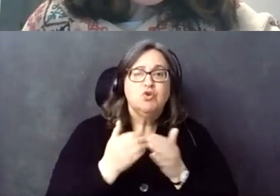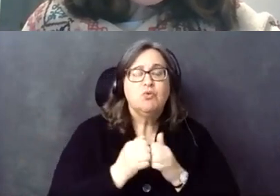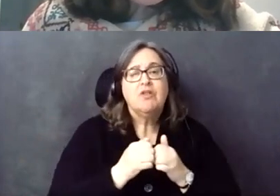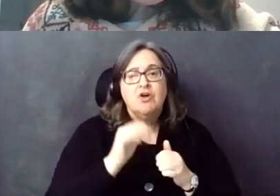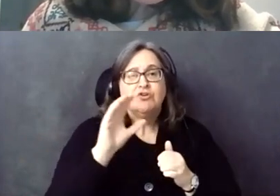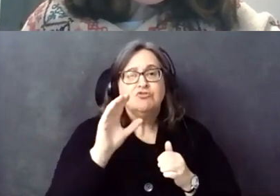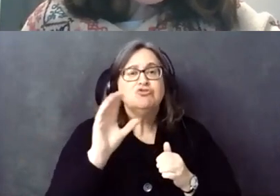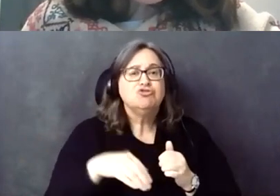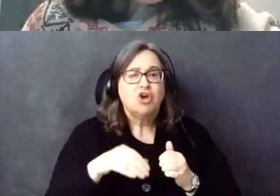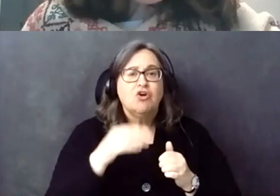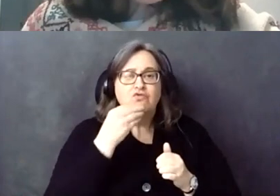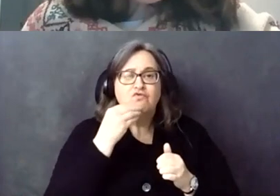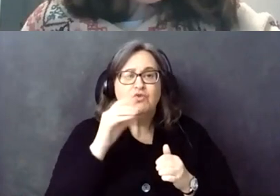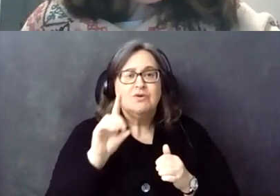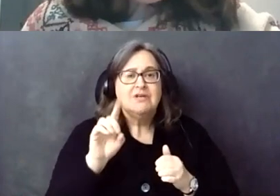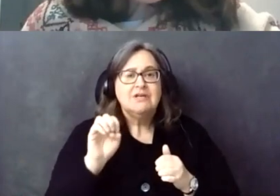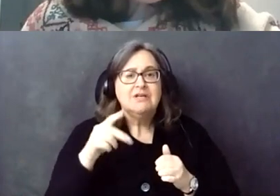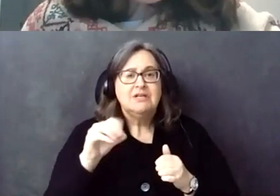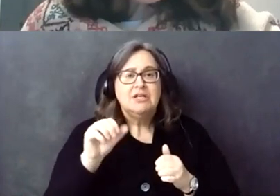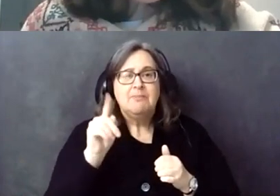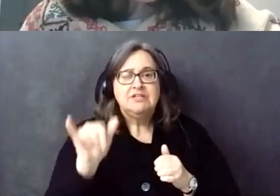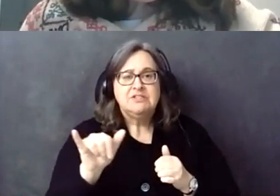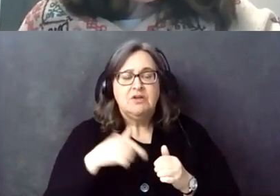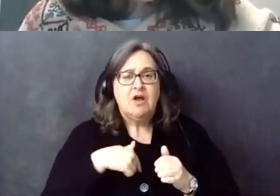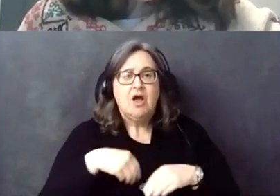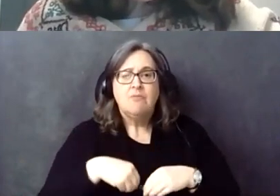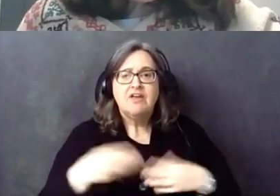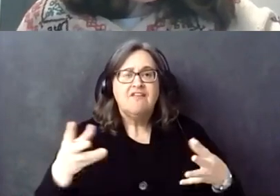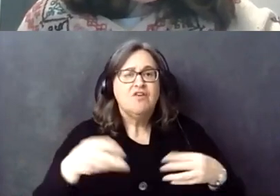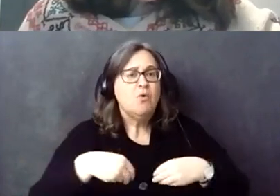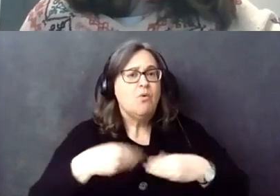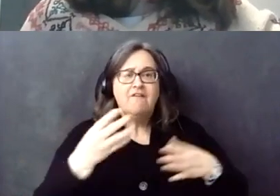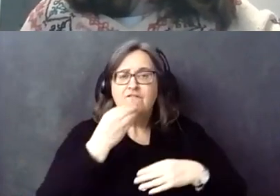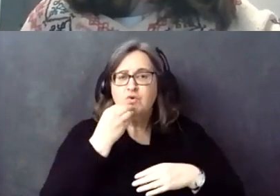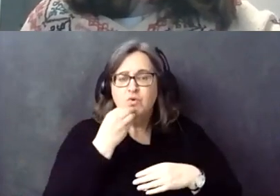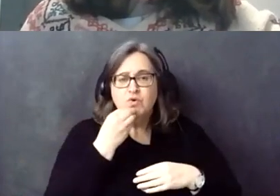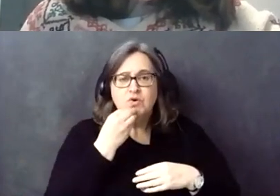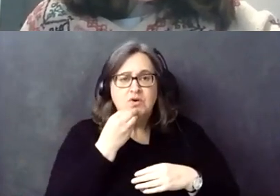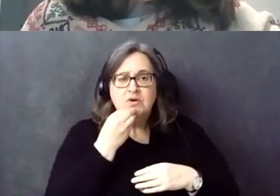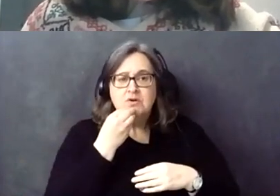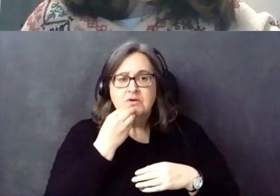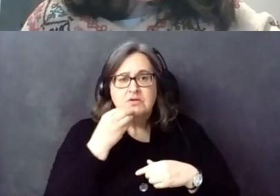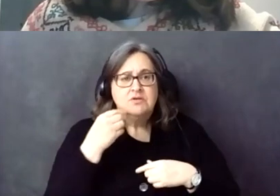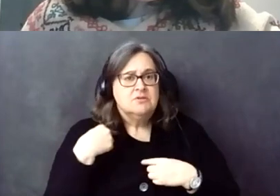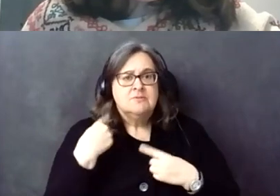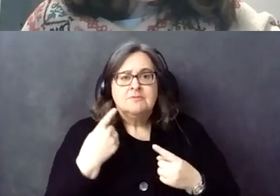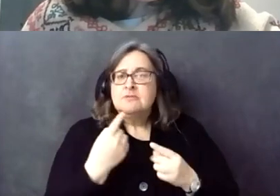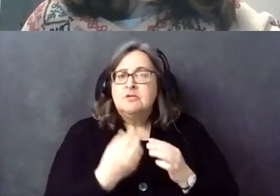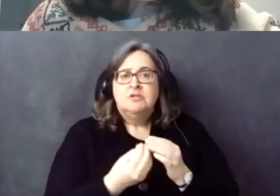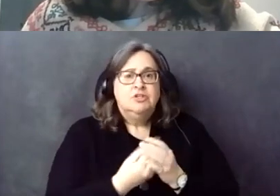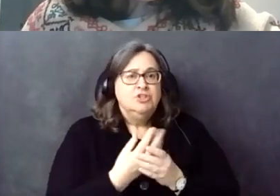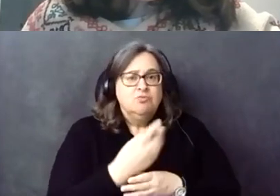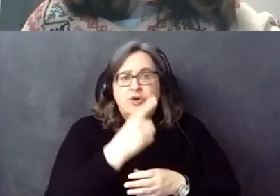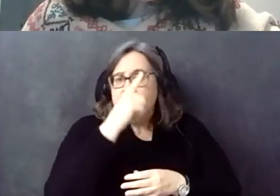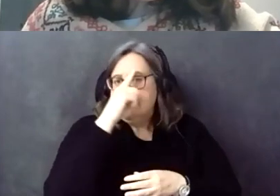depository. I've been giving food away basically all spring and summer. And